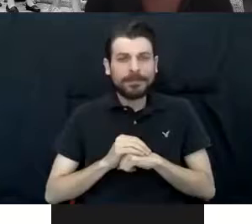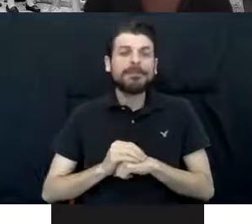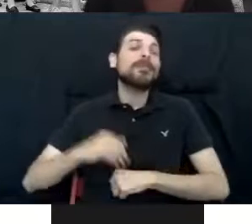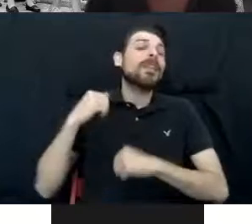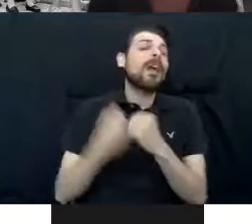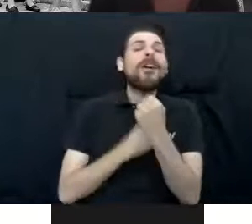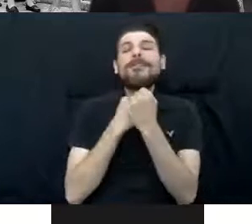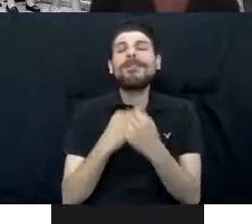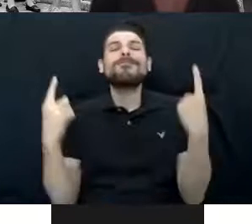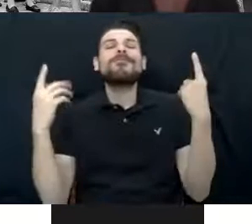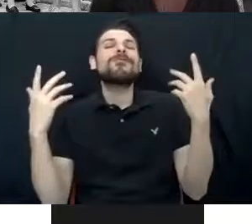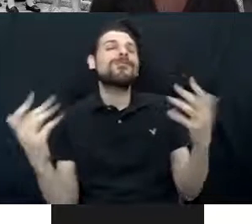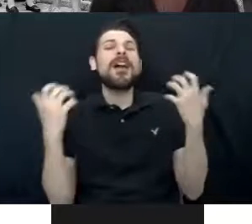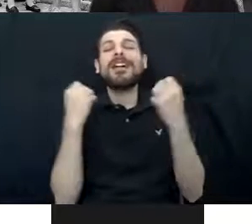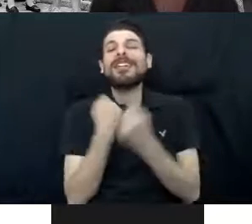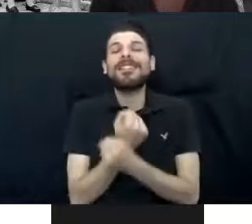everybody wants